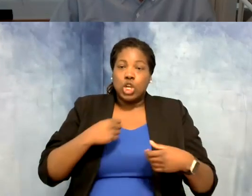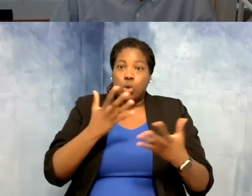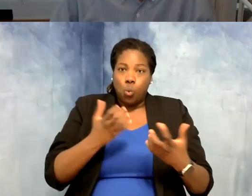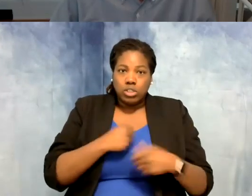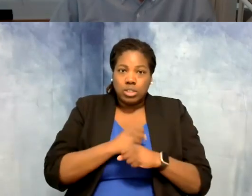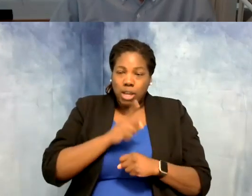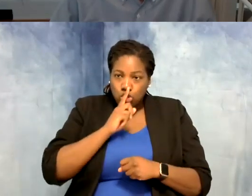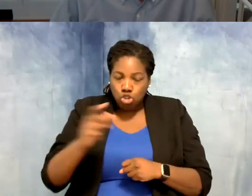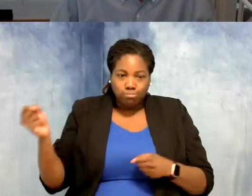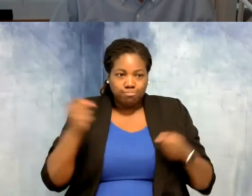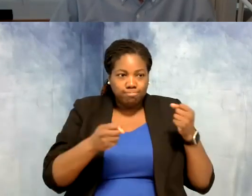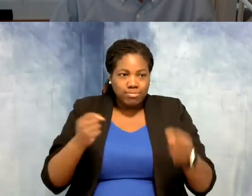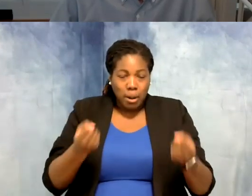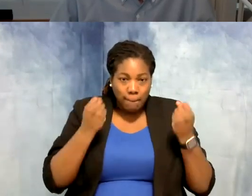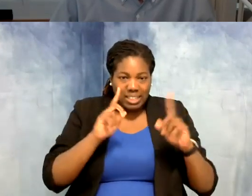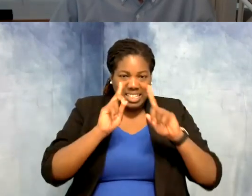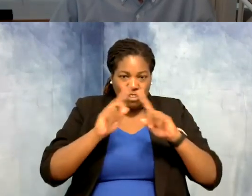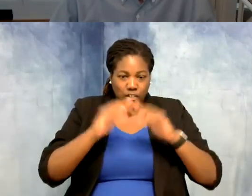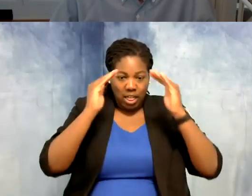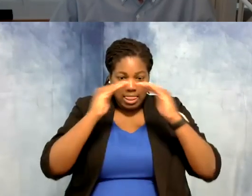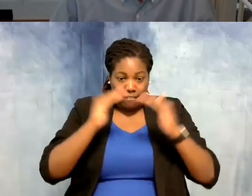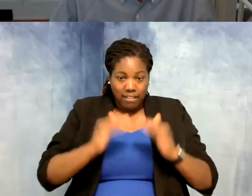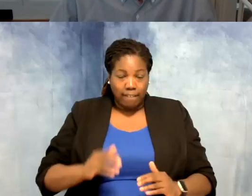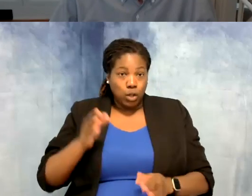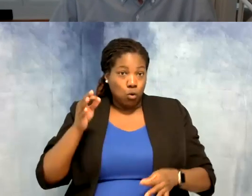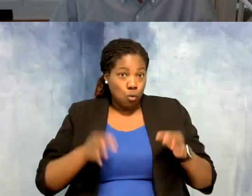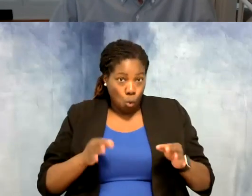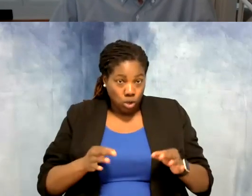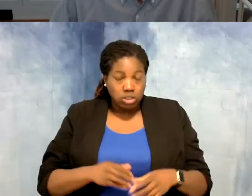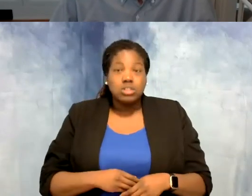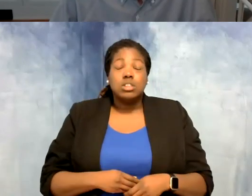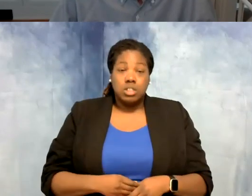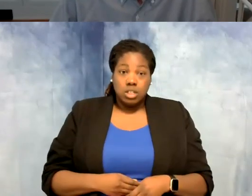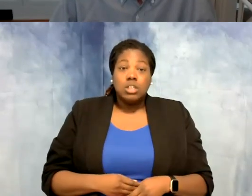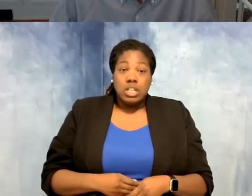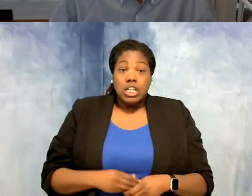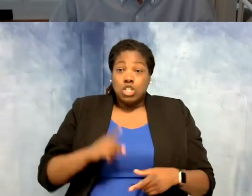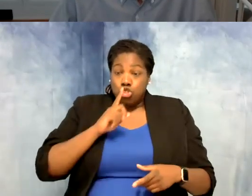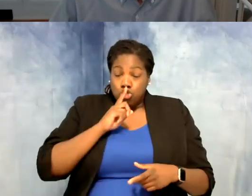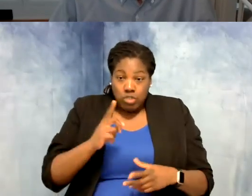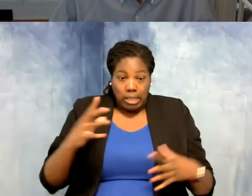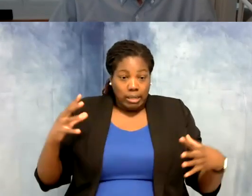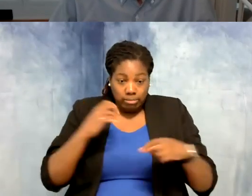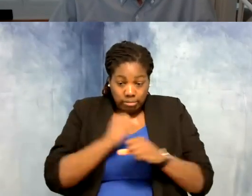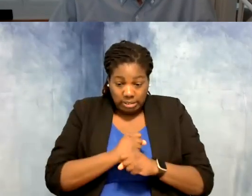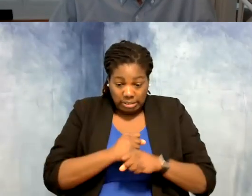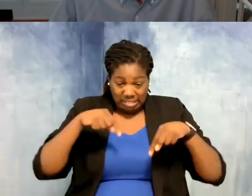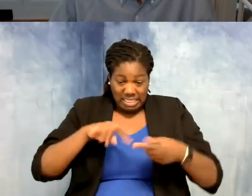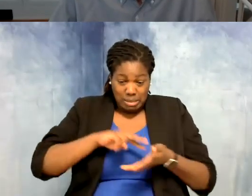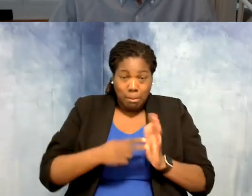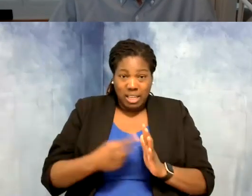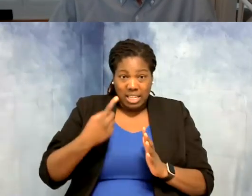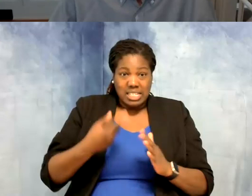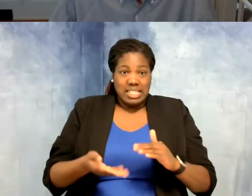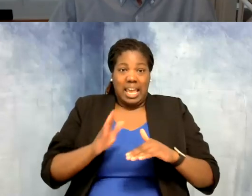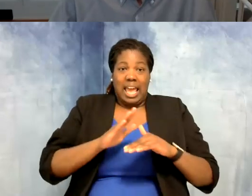on district courts, appellate courts, and ultimately the United States Supreme Court. And to put that in context in terms of what this means and in building